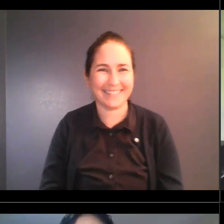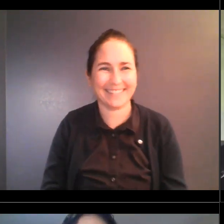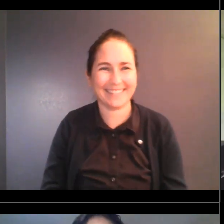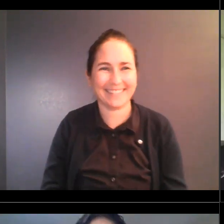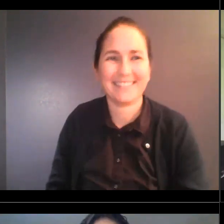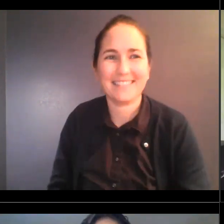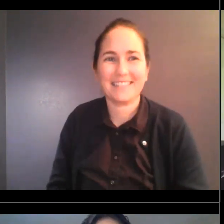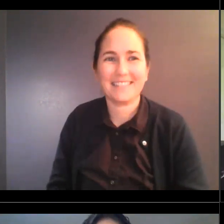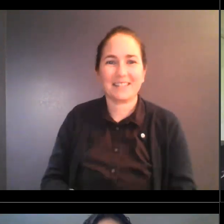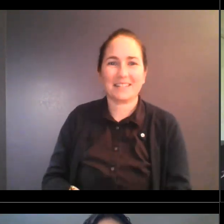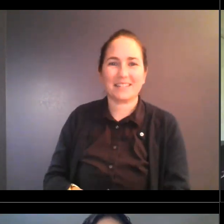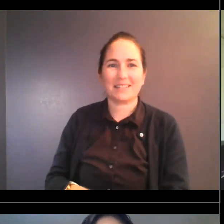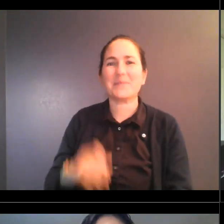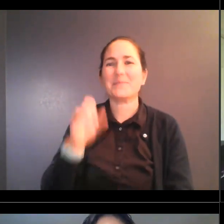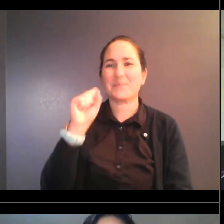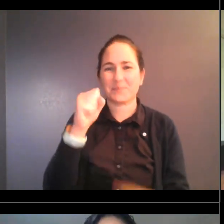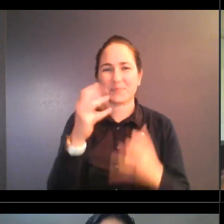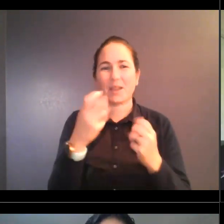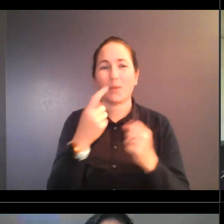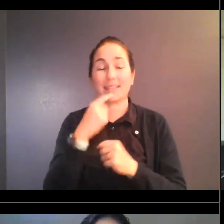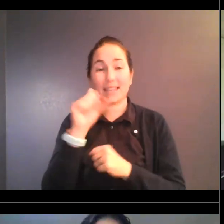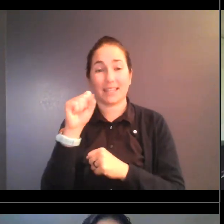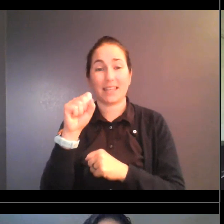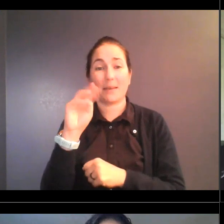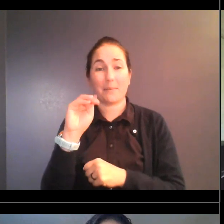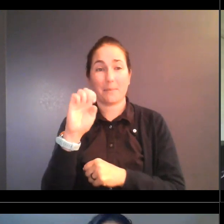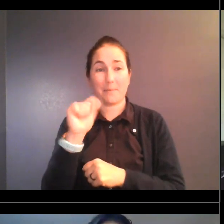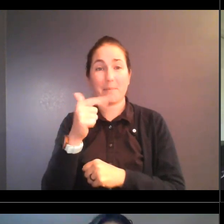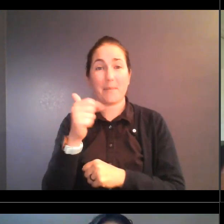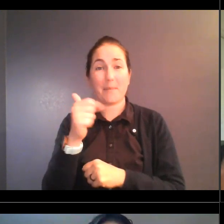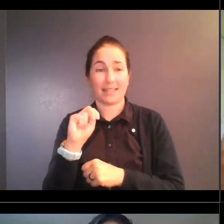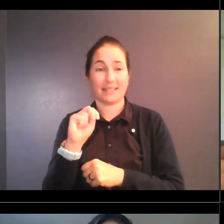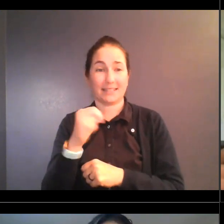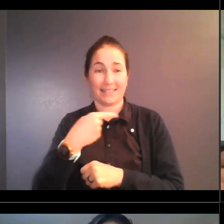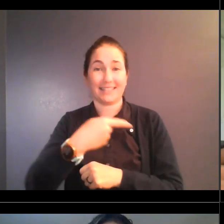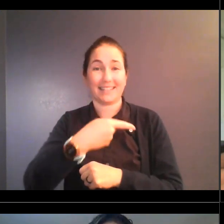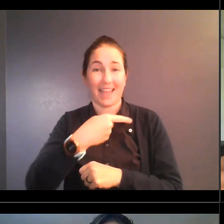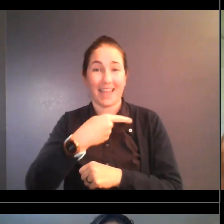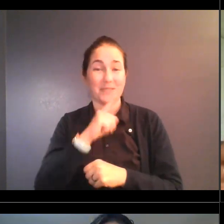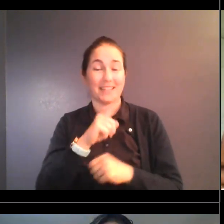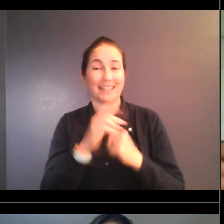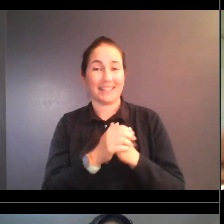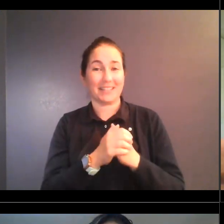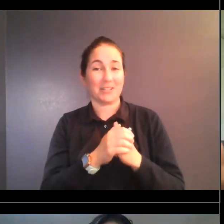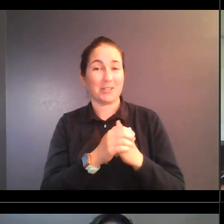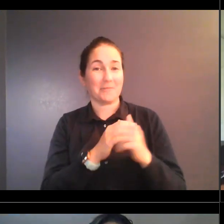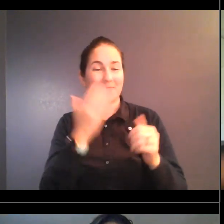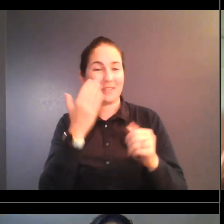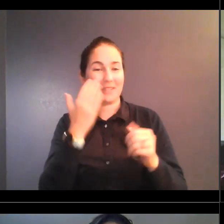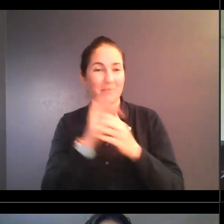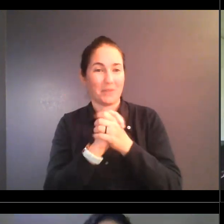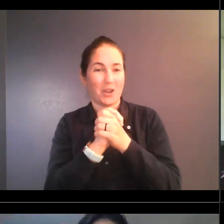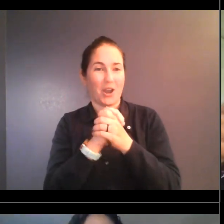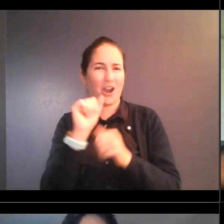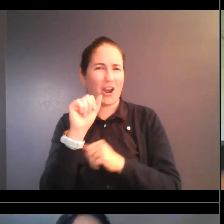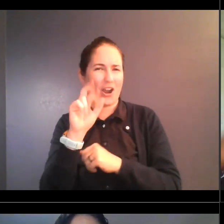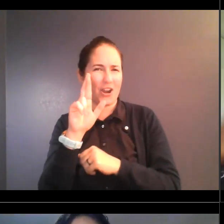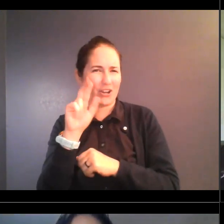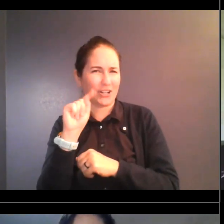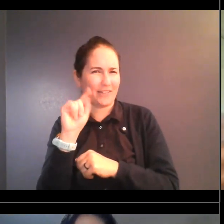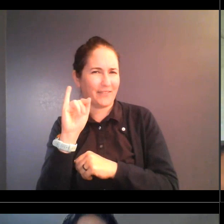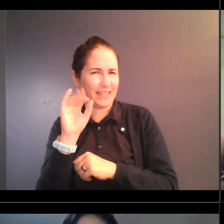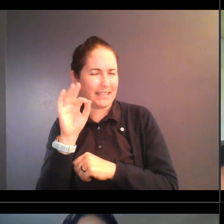I just wanted to say, so Megan and I have been congratulating Artemis Lopez on the live tweeting of